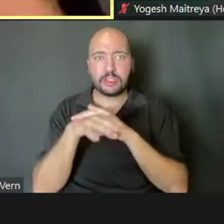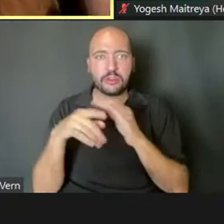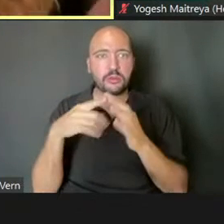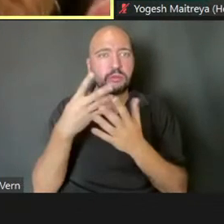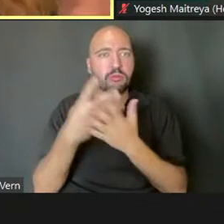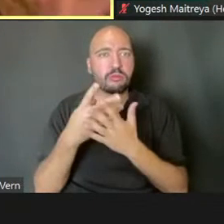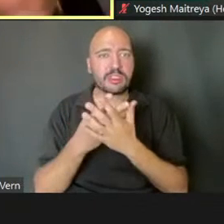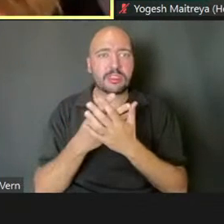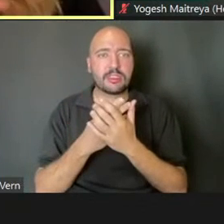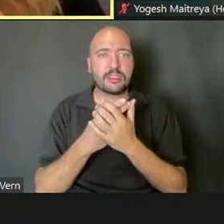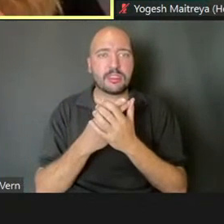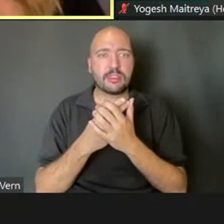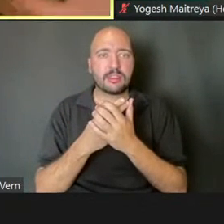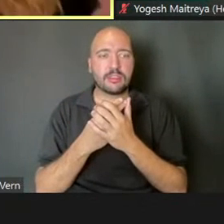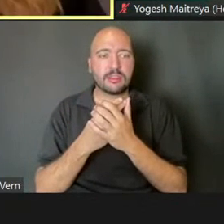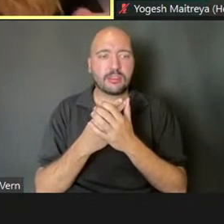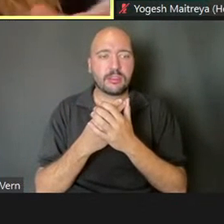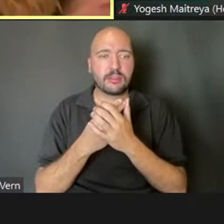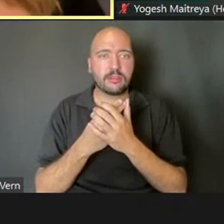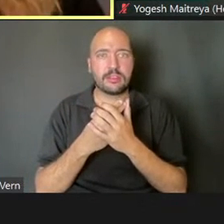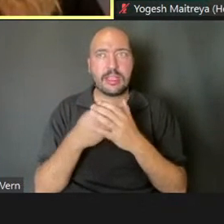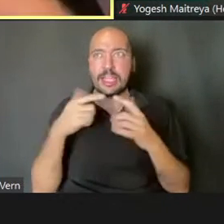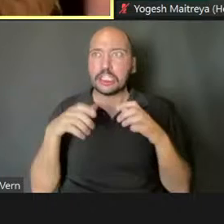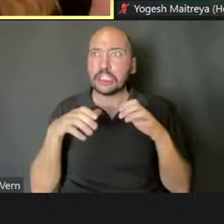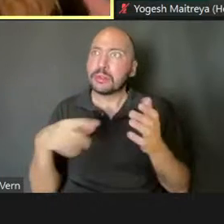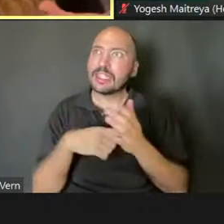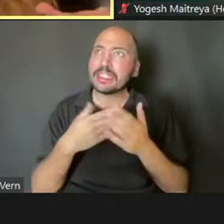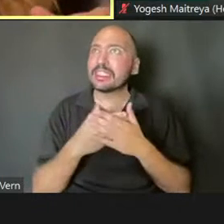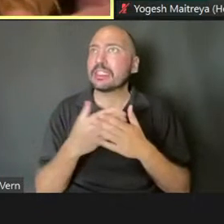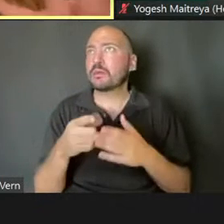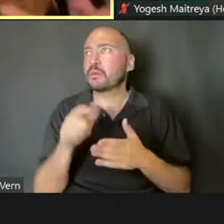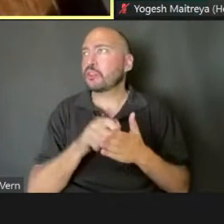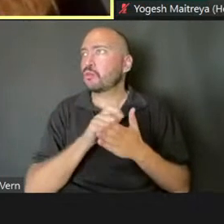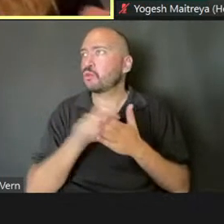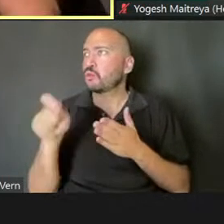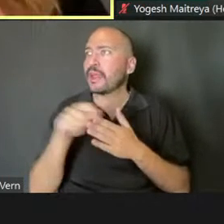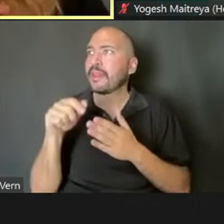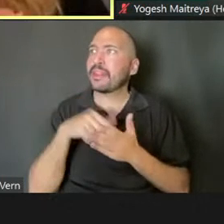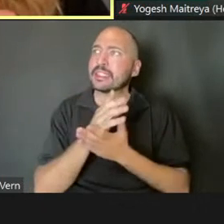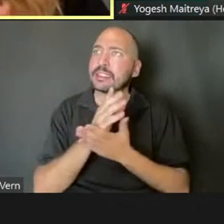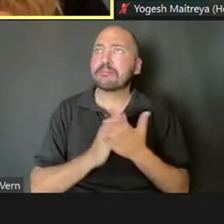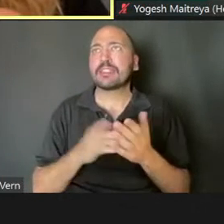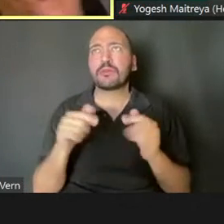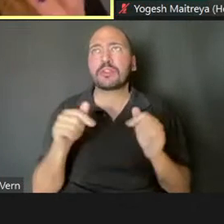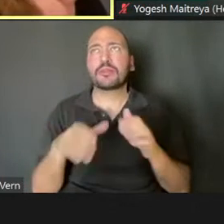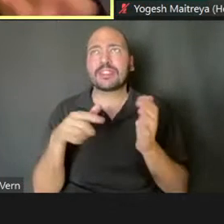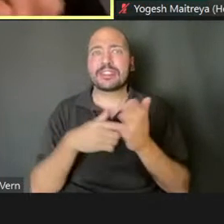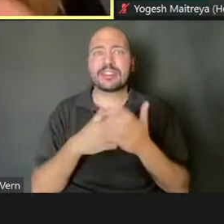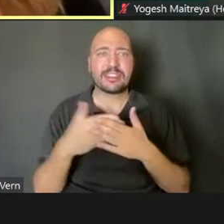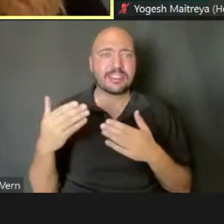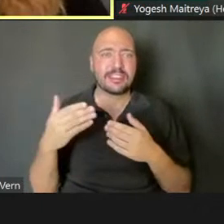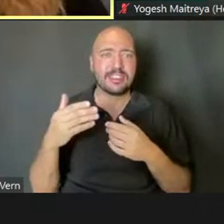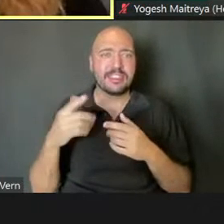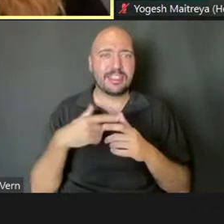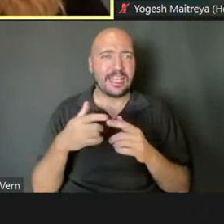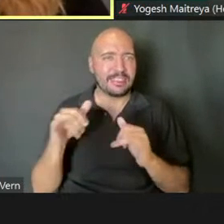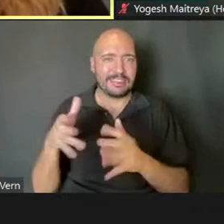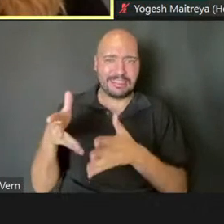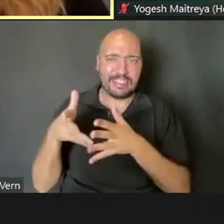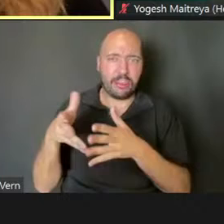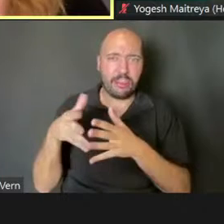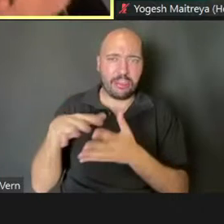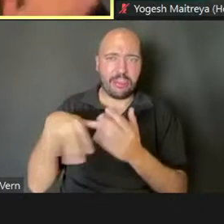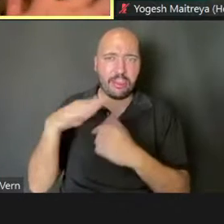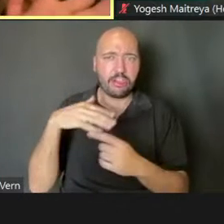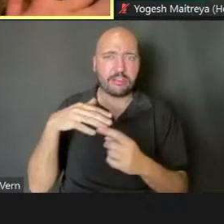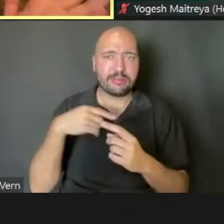they'll say, let's make this thing, or let's do this thing, or you can write this piece. And then it kind of stays there. And I